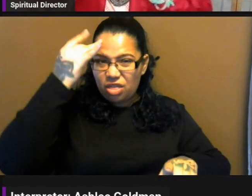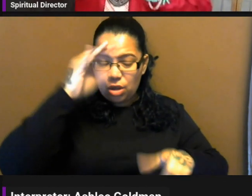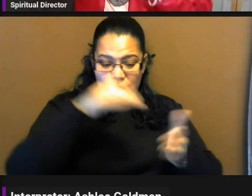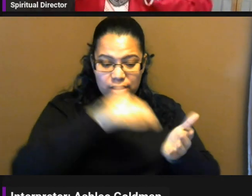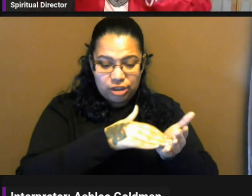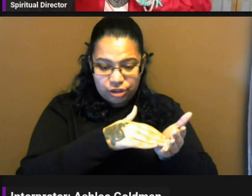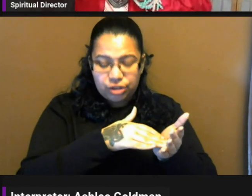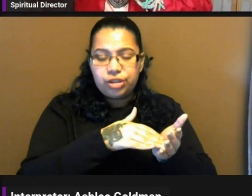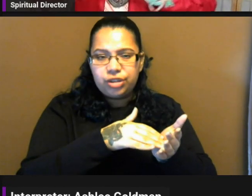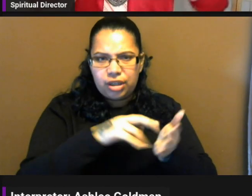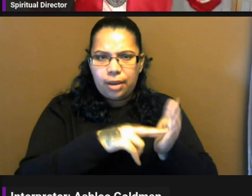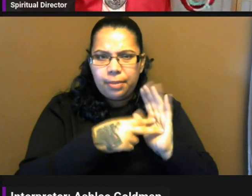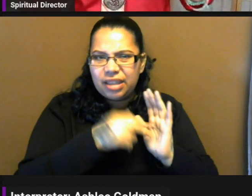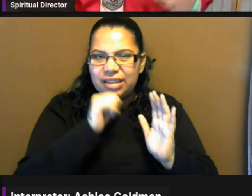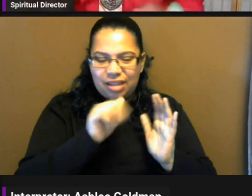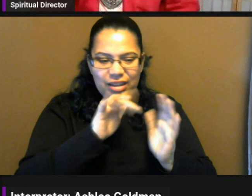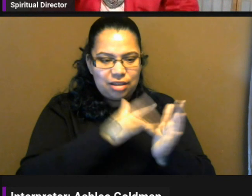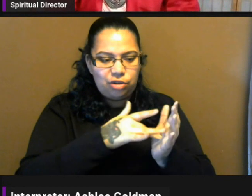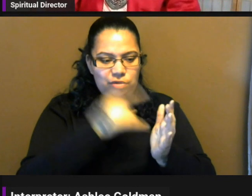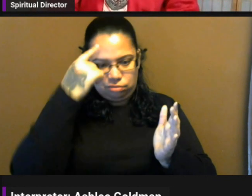not centered in universal mind?